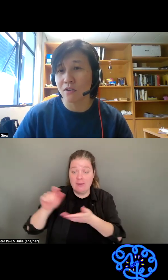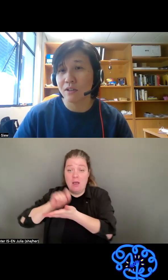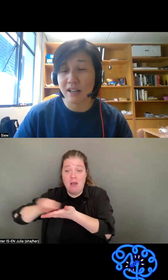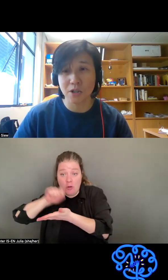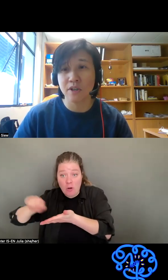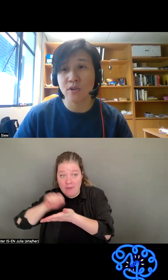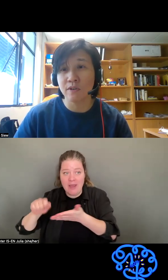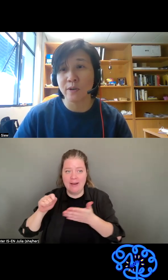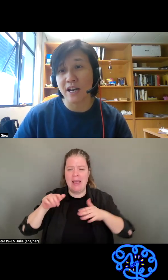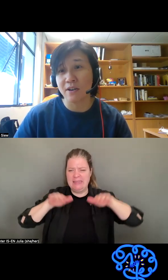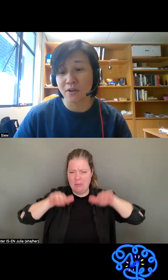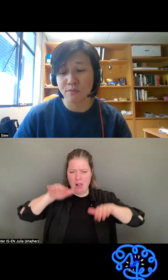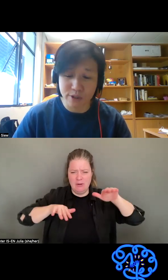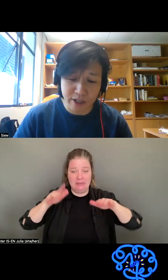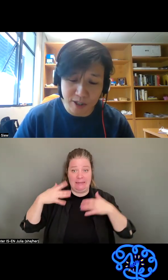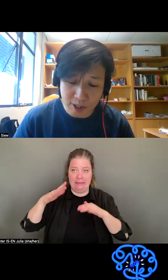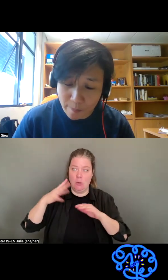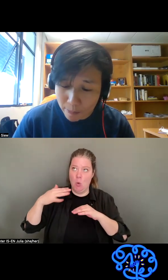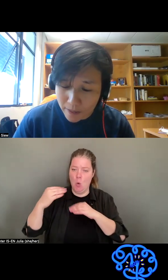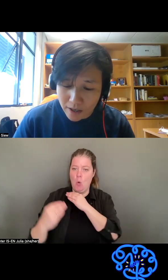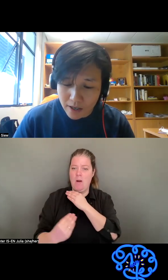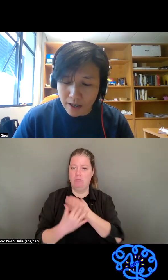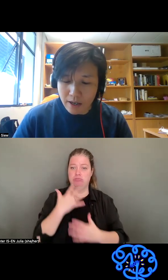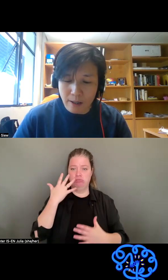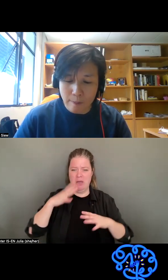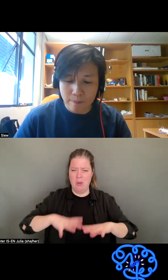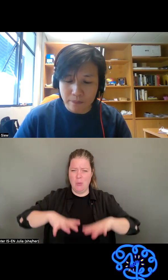effects on lexical retrieval and on word recognition.